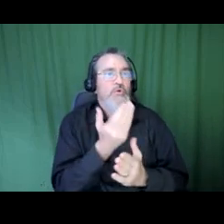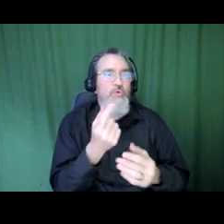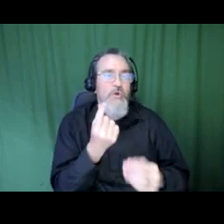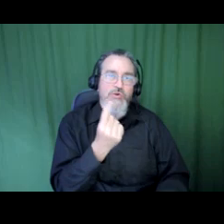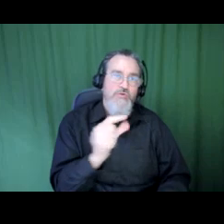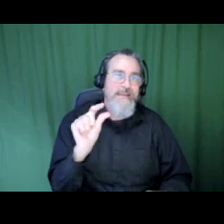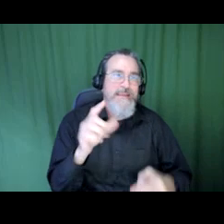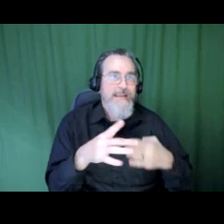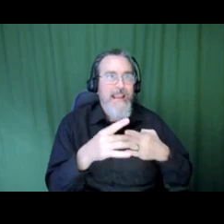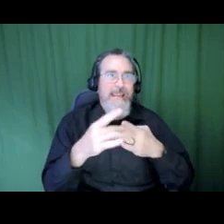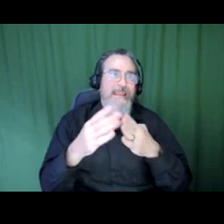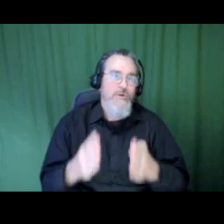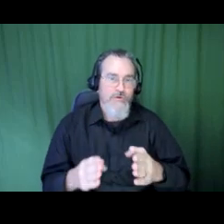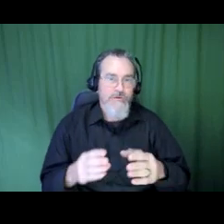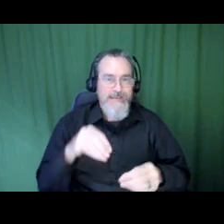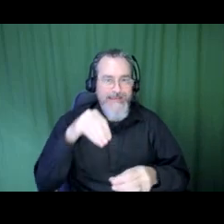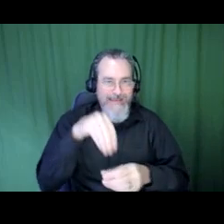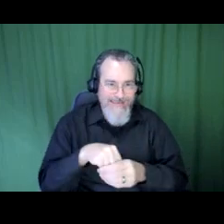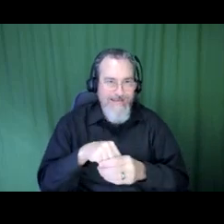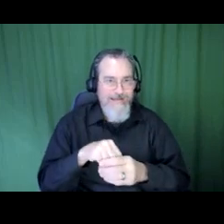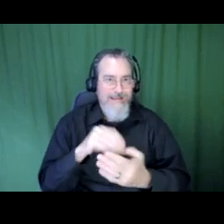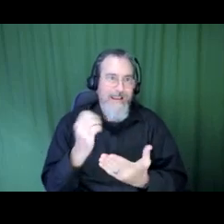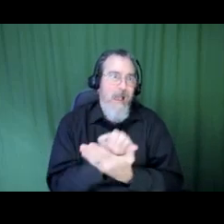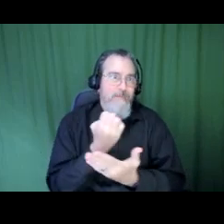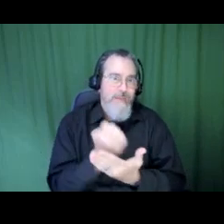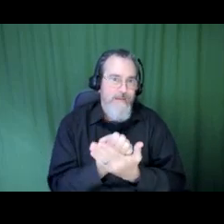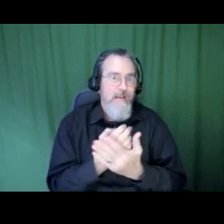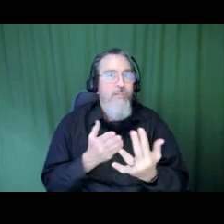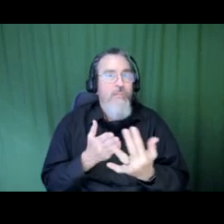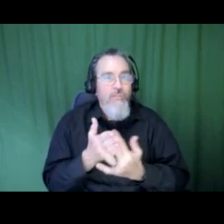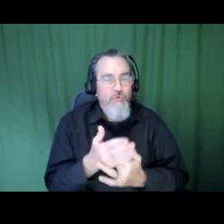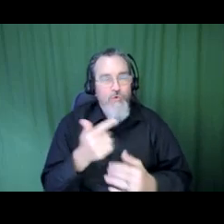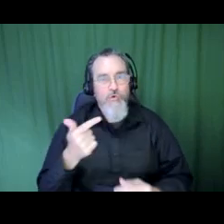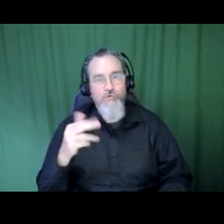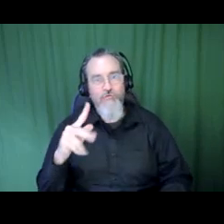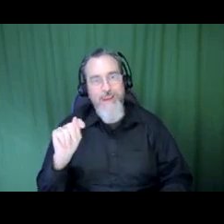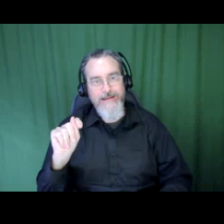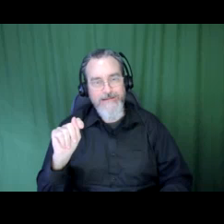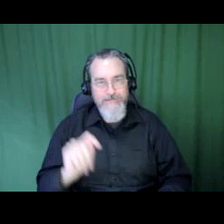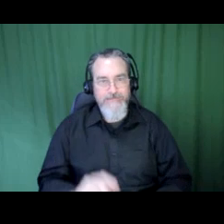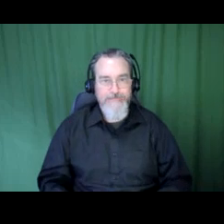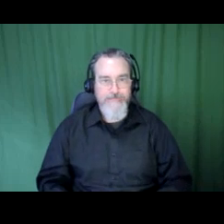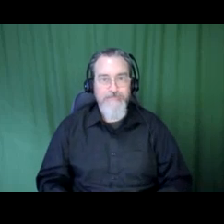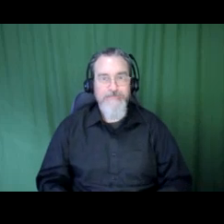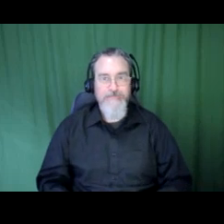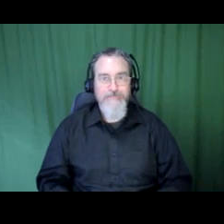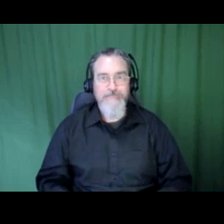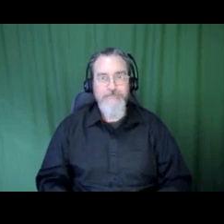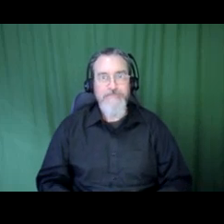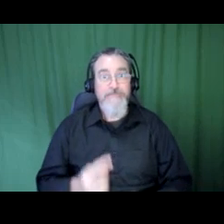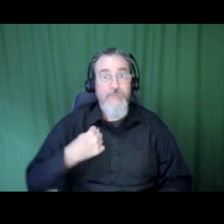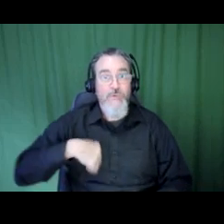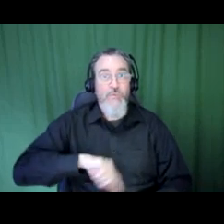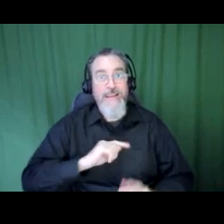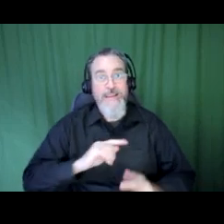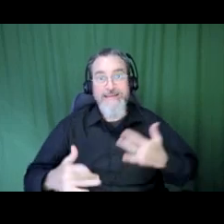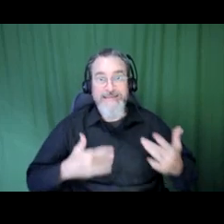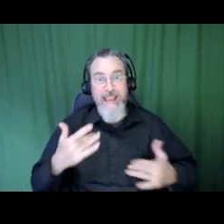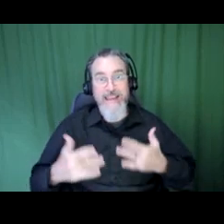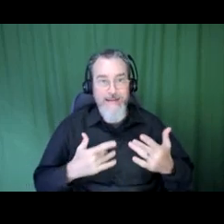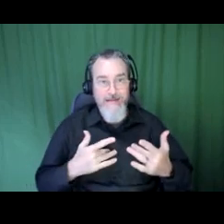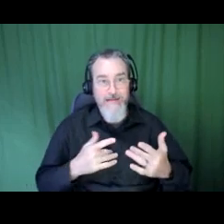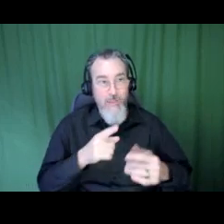this growing economy through this grant. And we are so excited that we think those